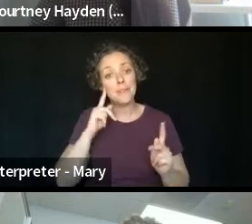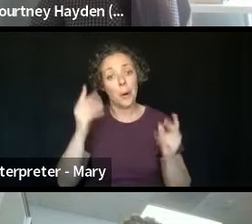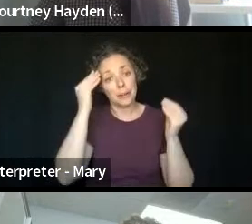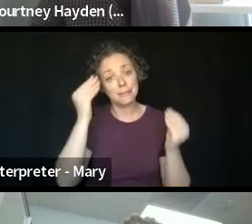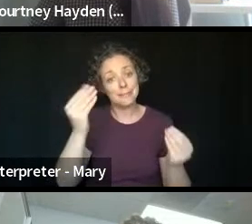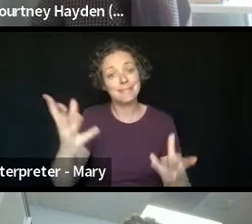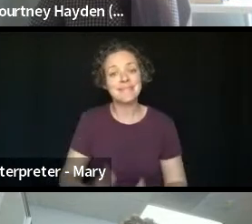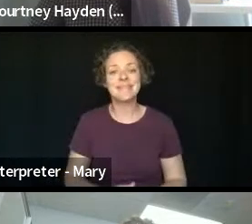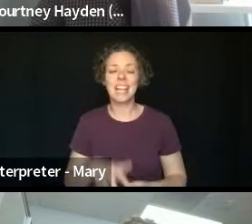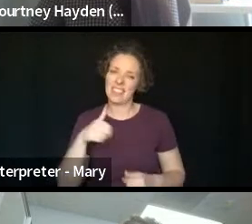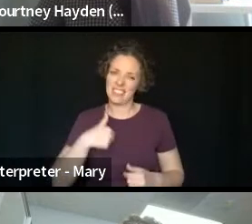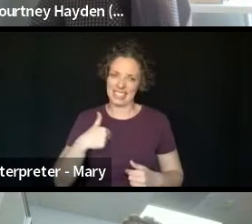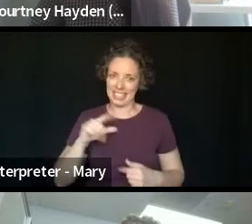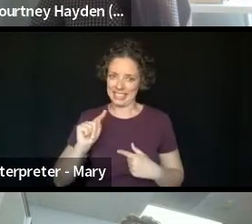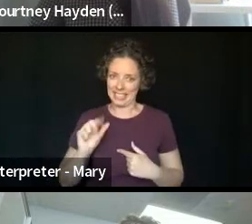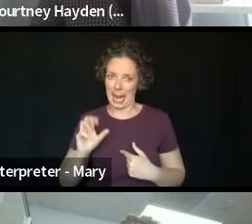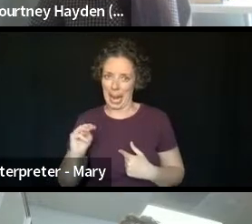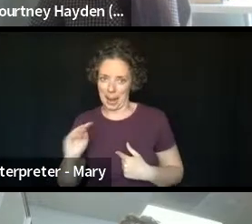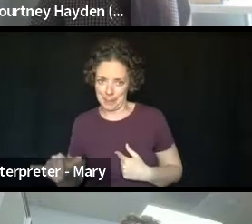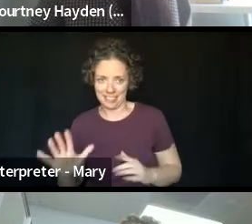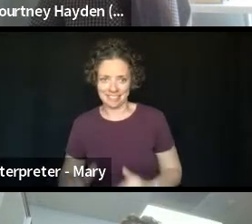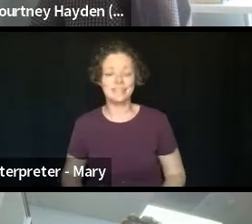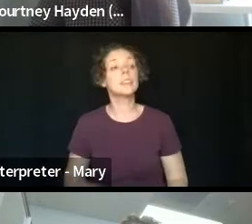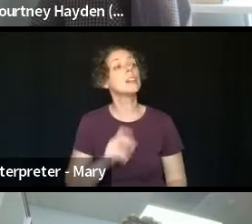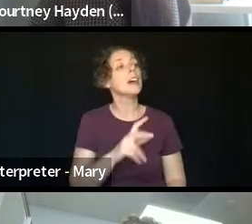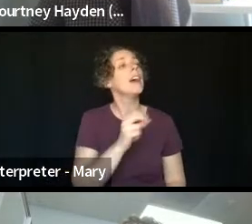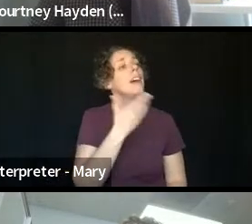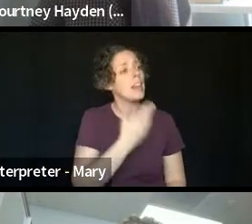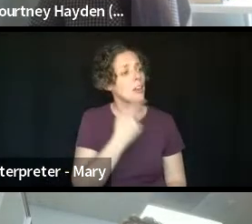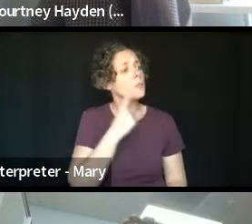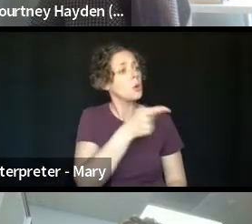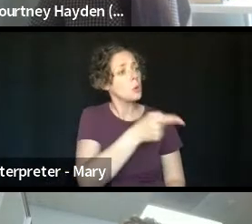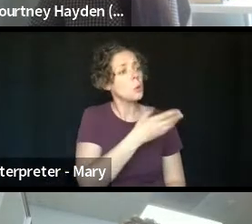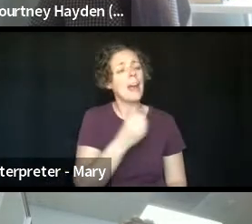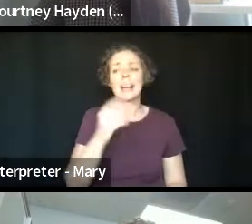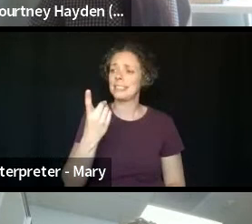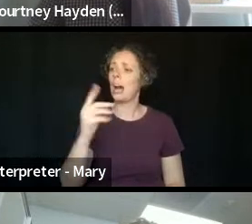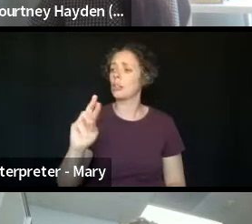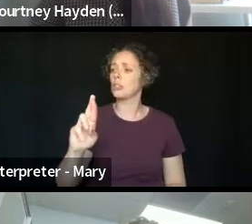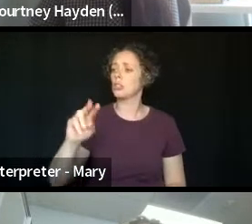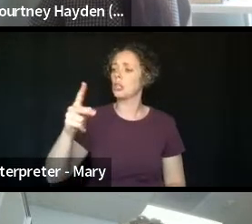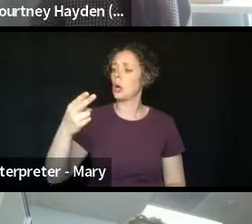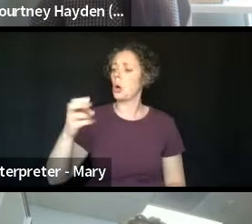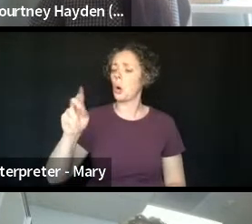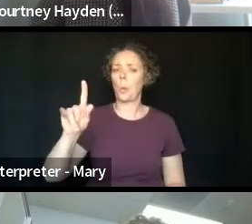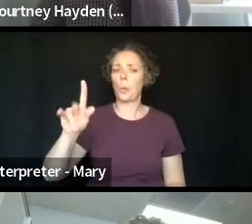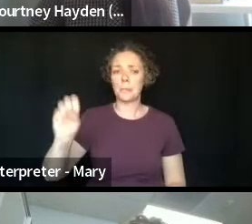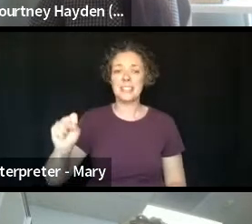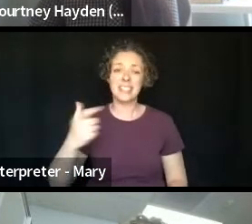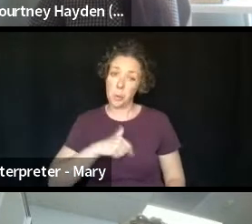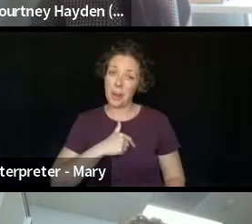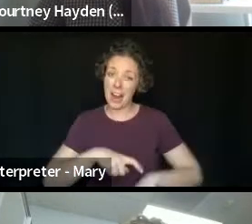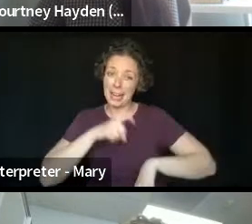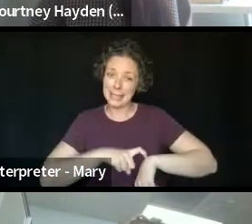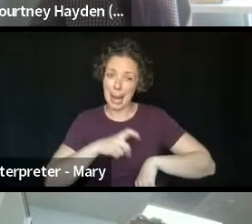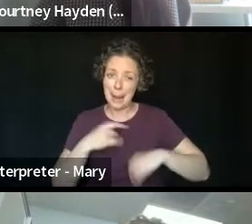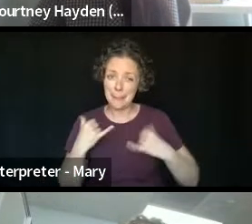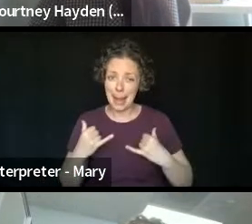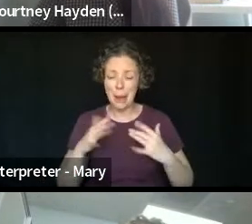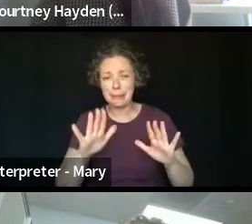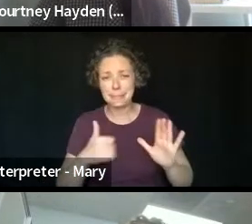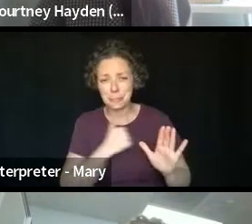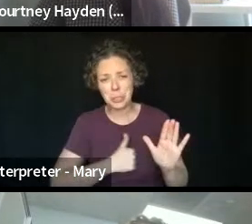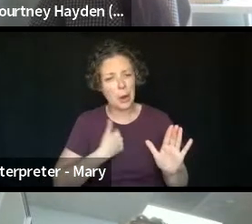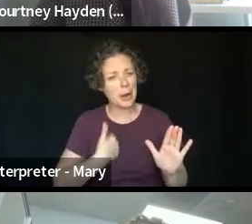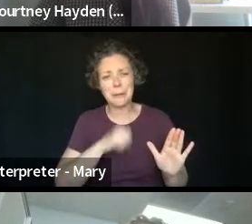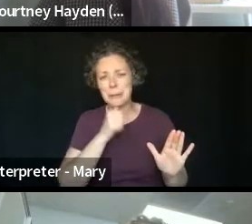Tammy. Thank you, Dr. Counts. Thank you to you and Dr. Holmes for all the work you've done. We're at time. I'm sorry, we don't have